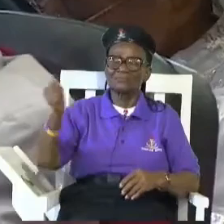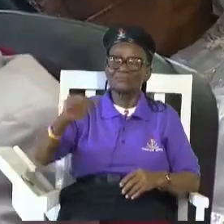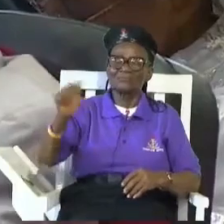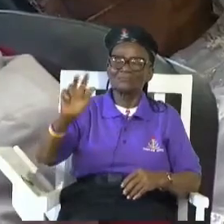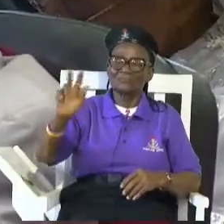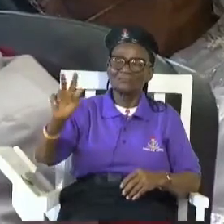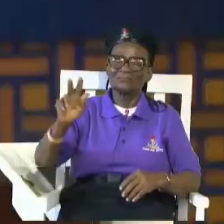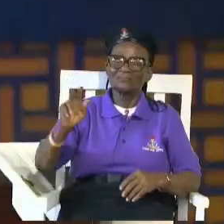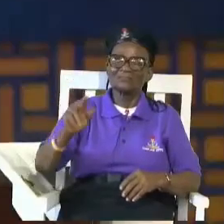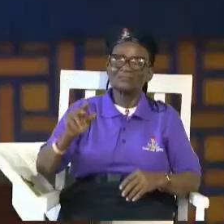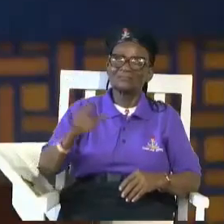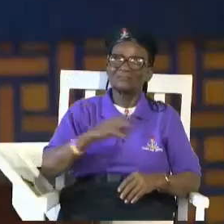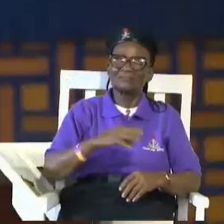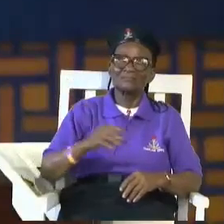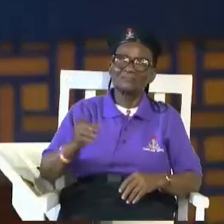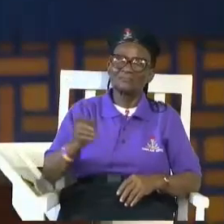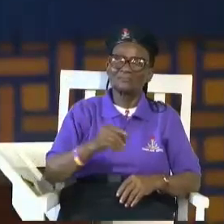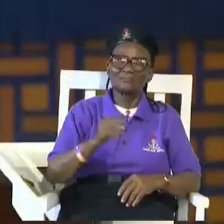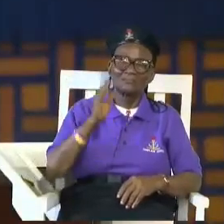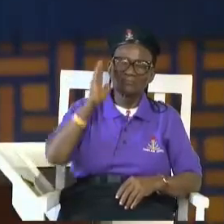you will hear God say,